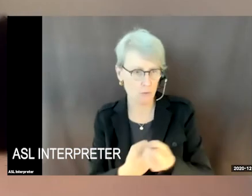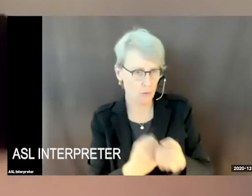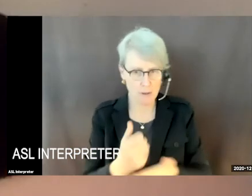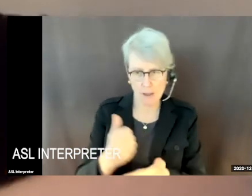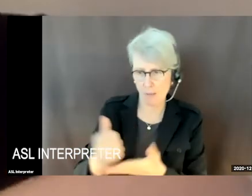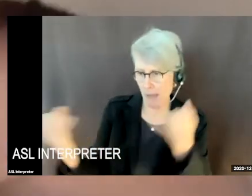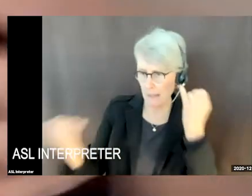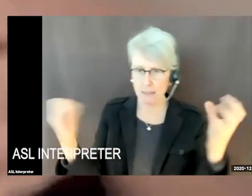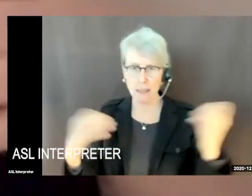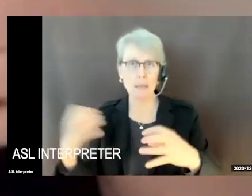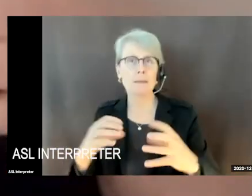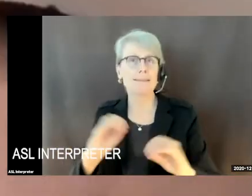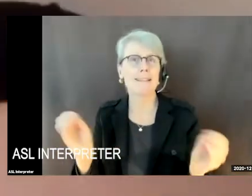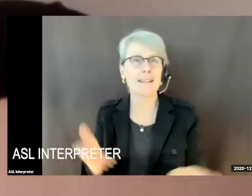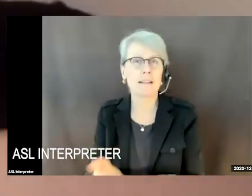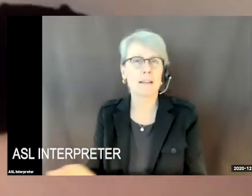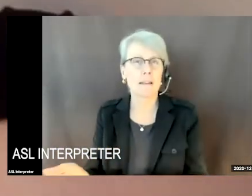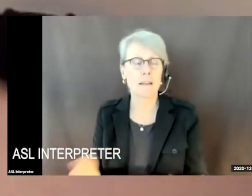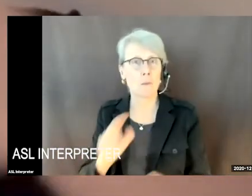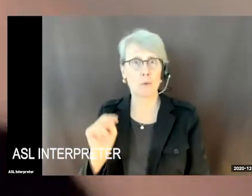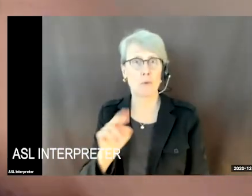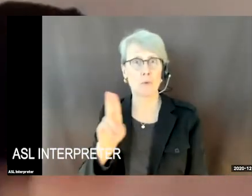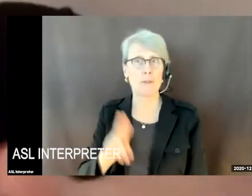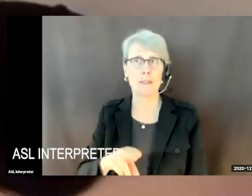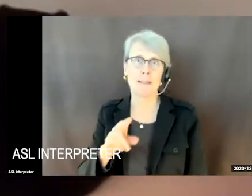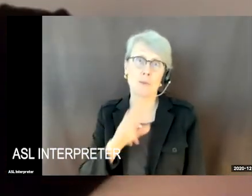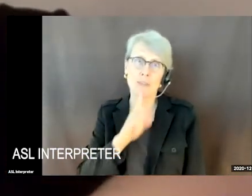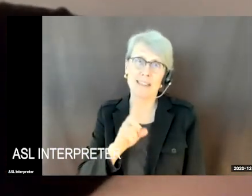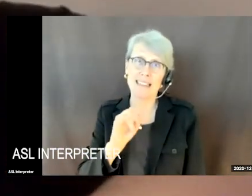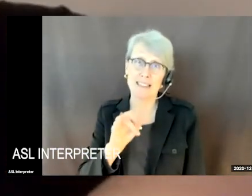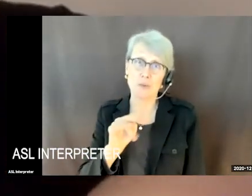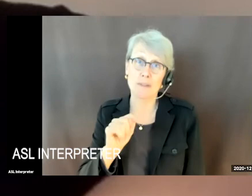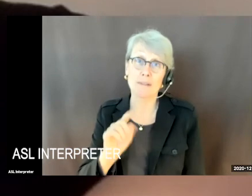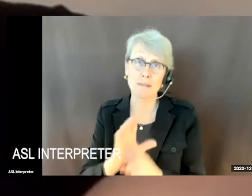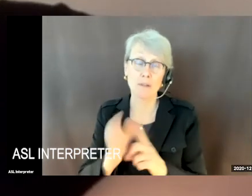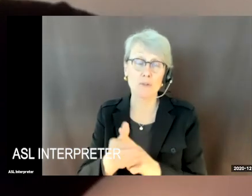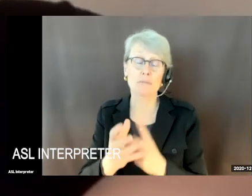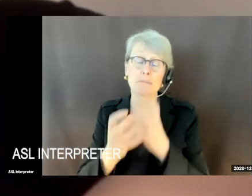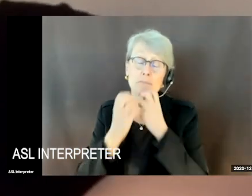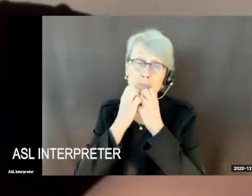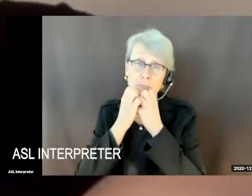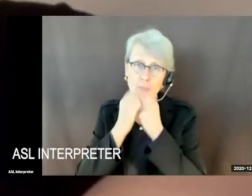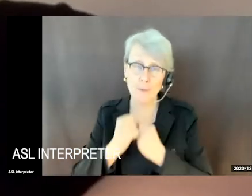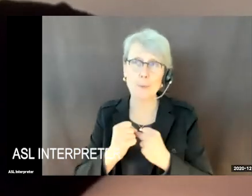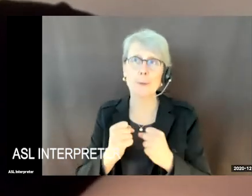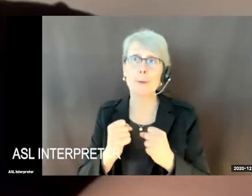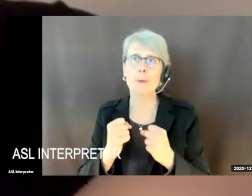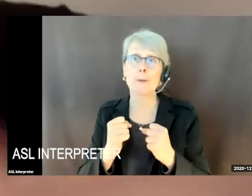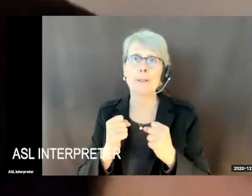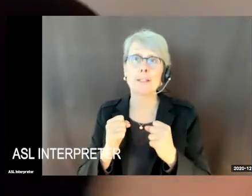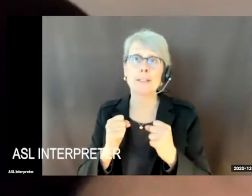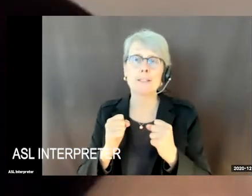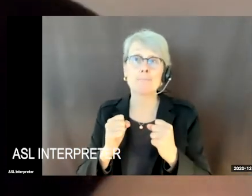themselves. And there isn't that collective, let's work as Canada to solve this issue. And Nunavut, it's